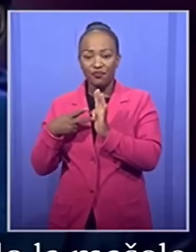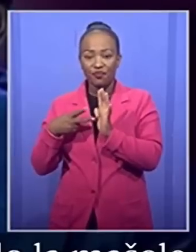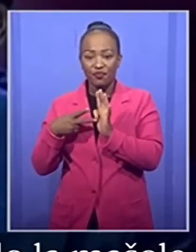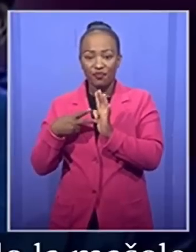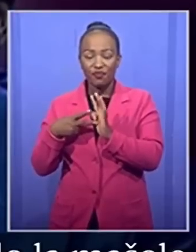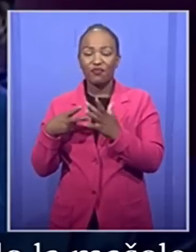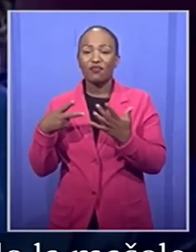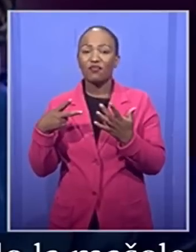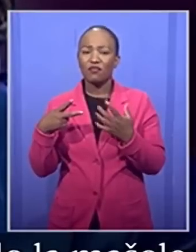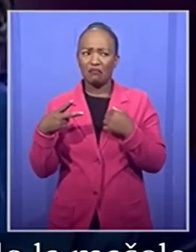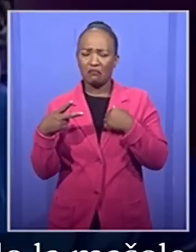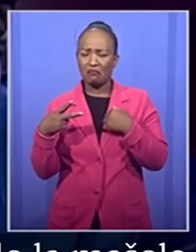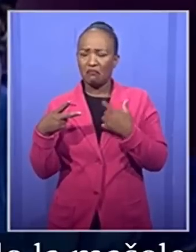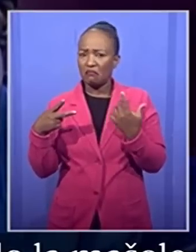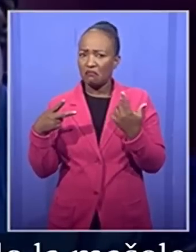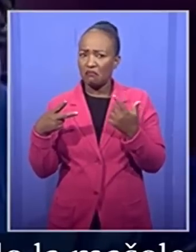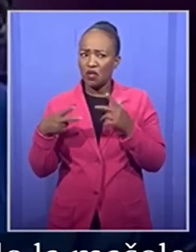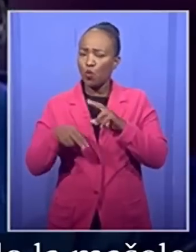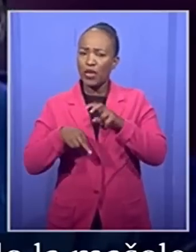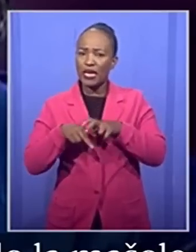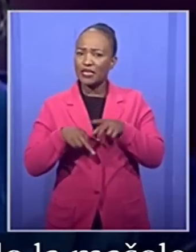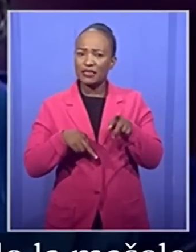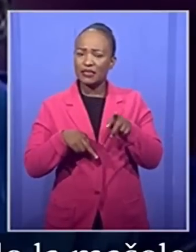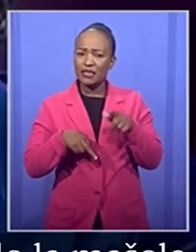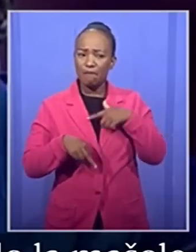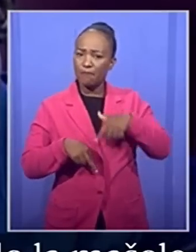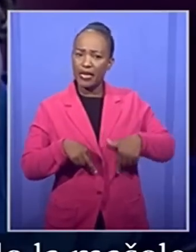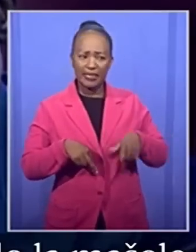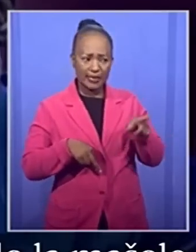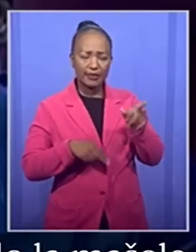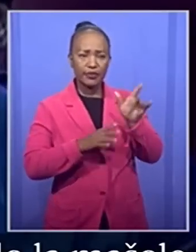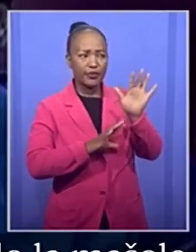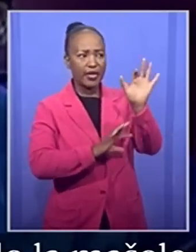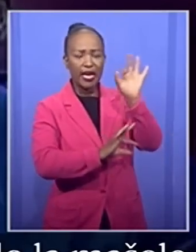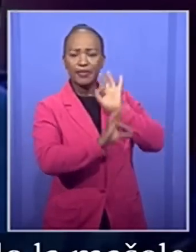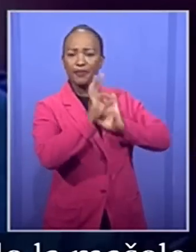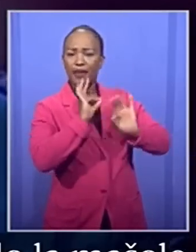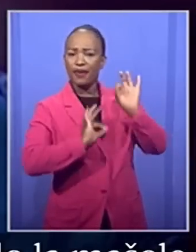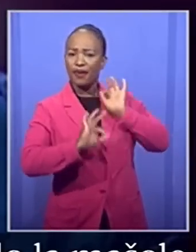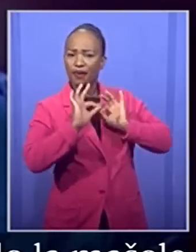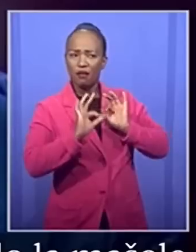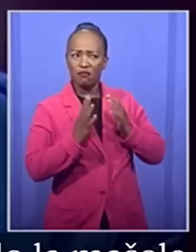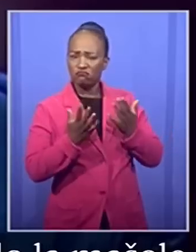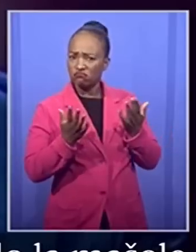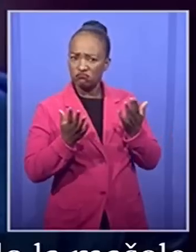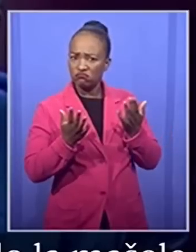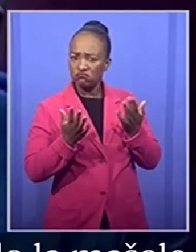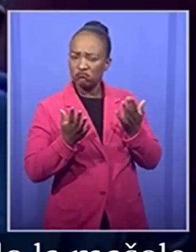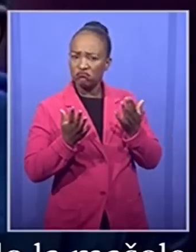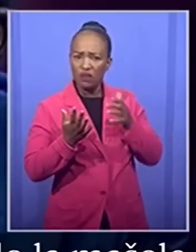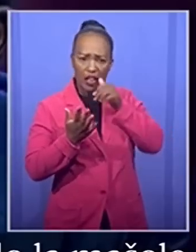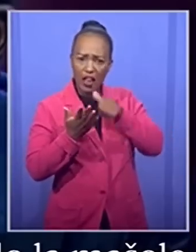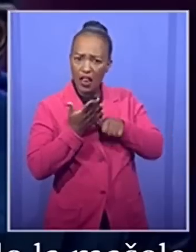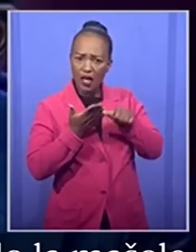that we seek an explanation from the president on why the letter to